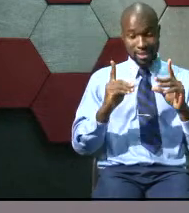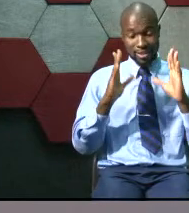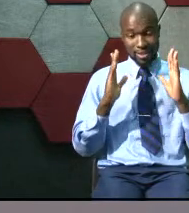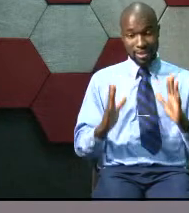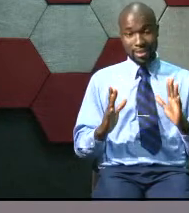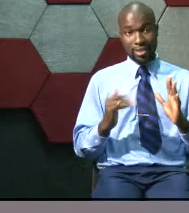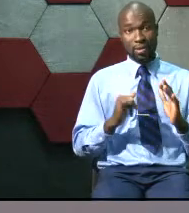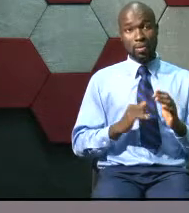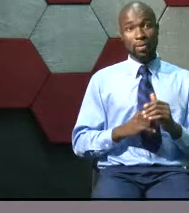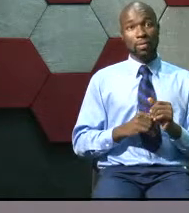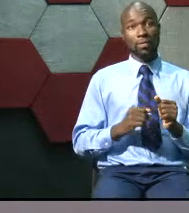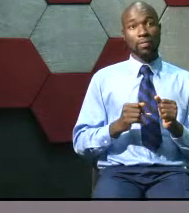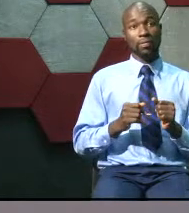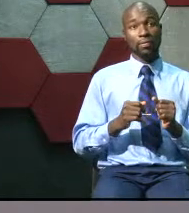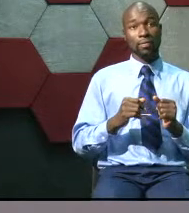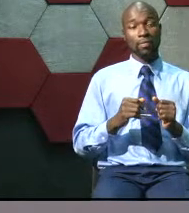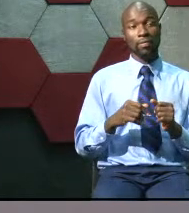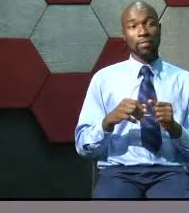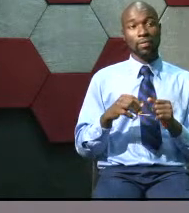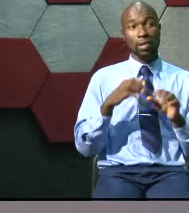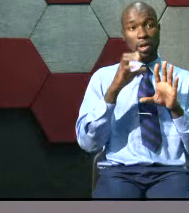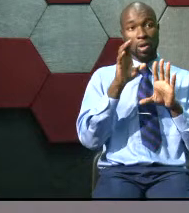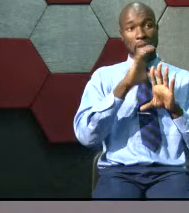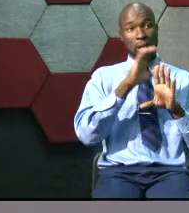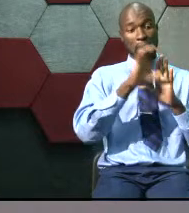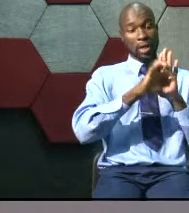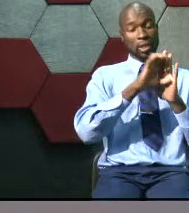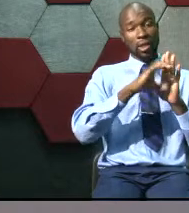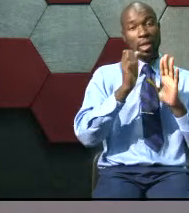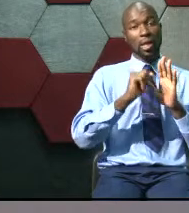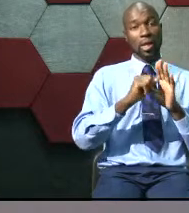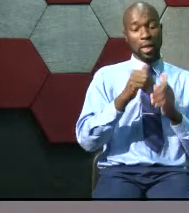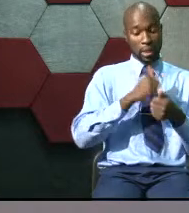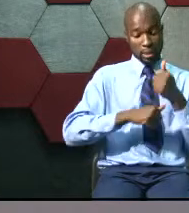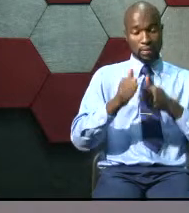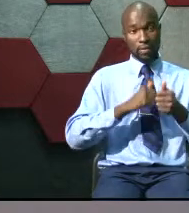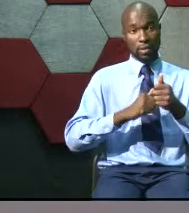Field Services and Co-Curricular Activities at the Ministry of Education,